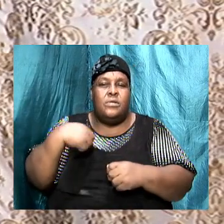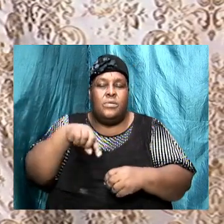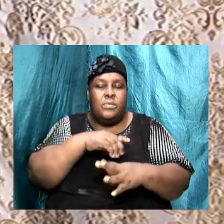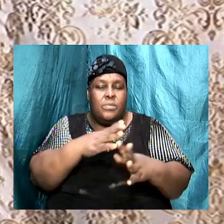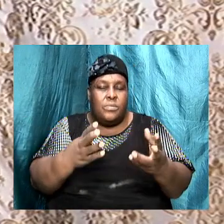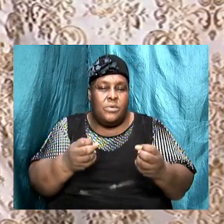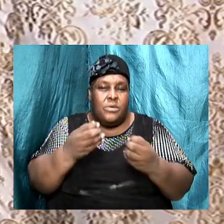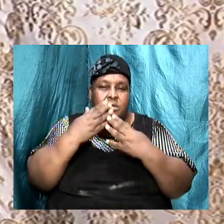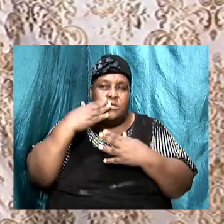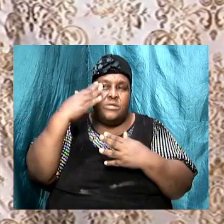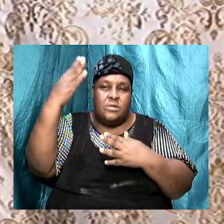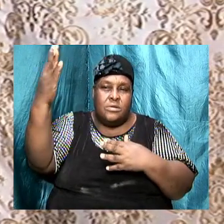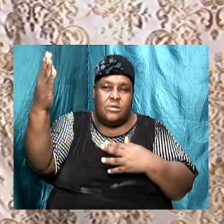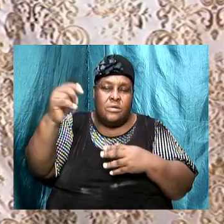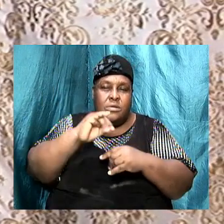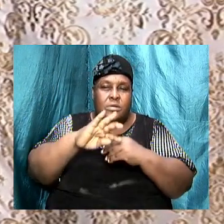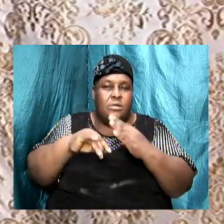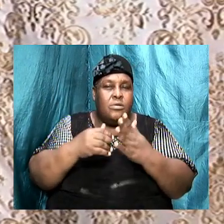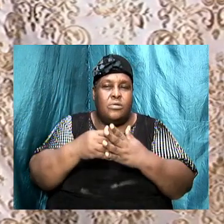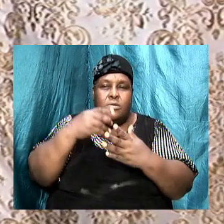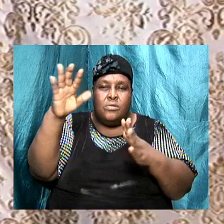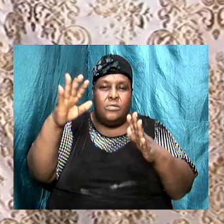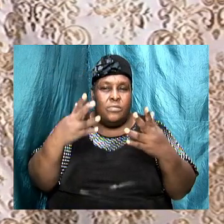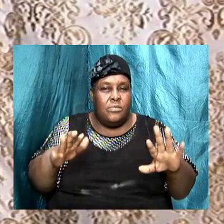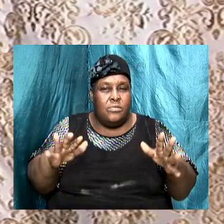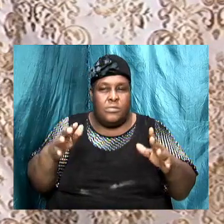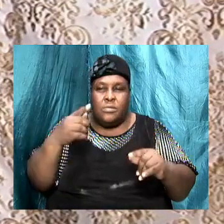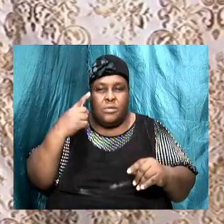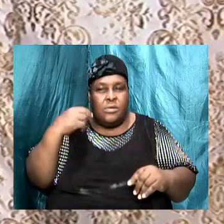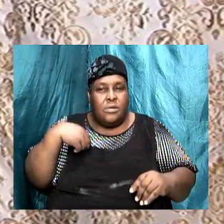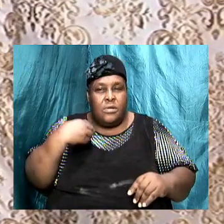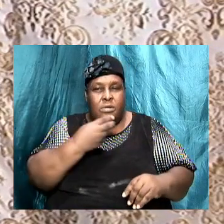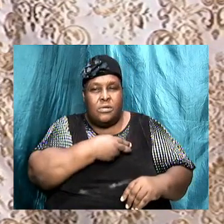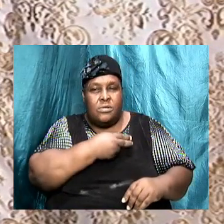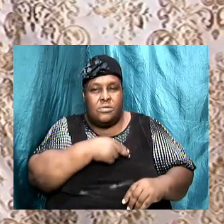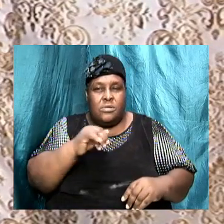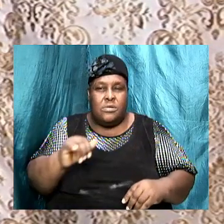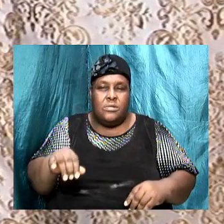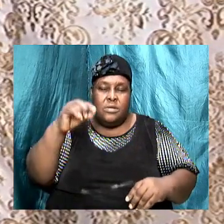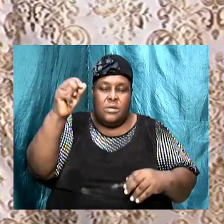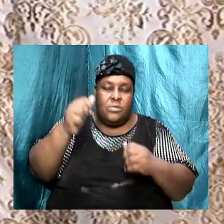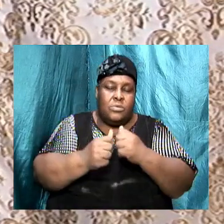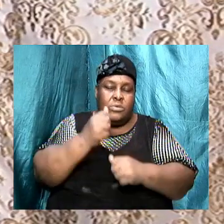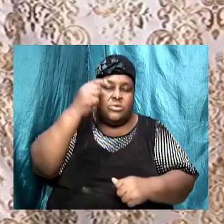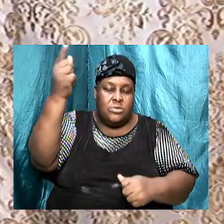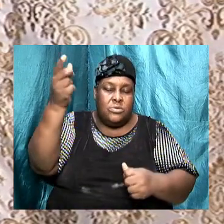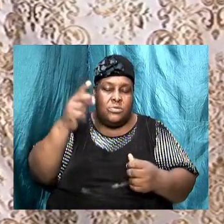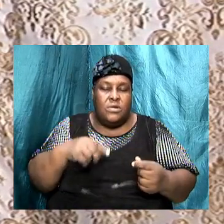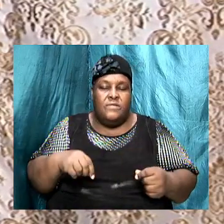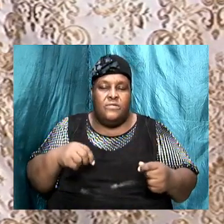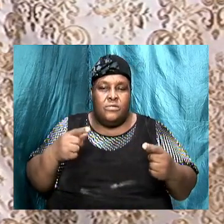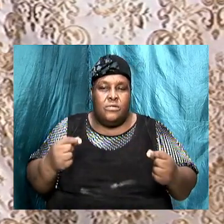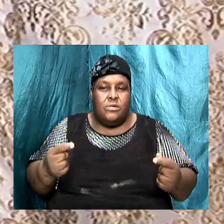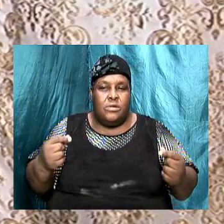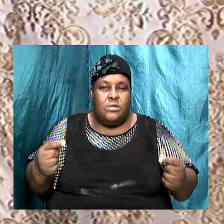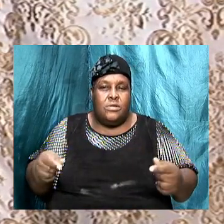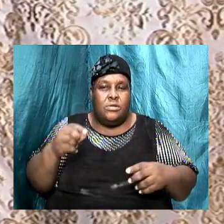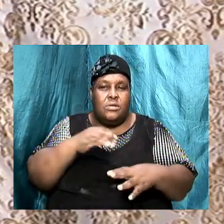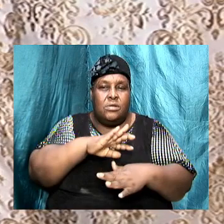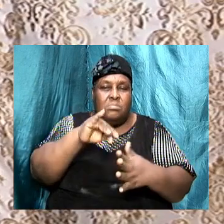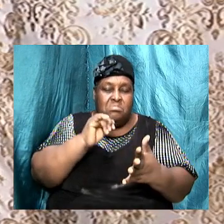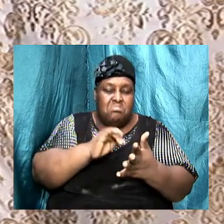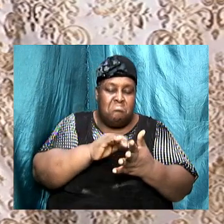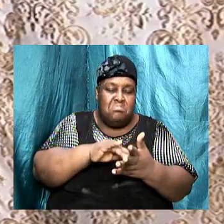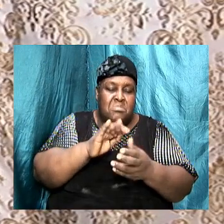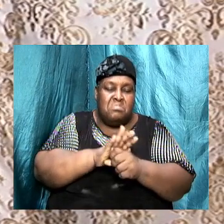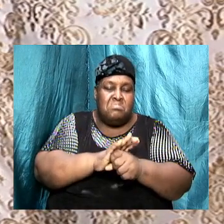you, Jesus, for all that you have done for us and for that which you have been doing. Lord, in the midst of a pandemic,